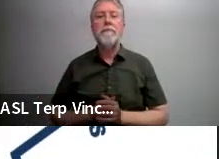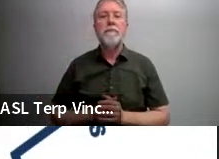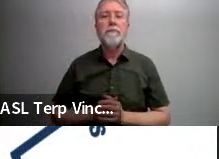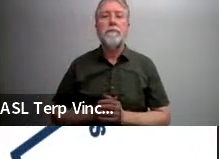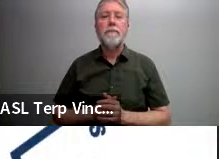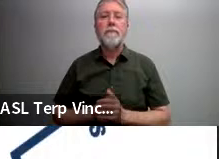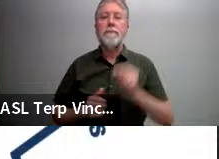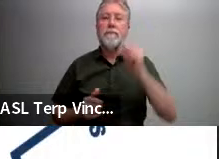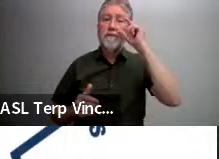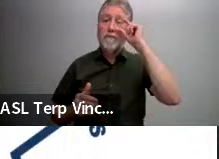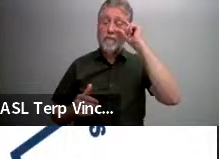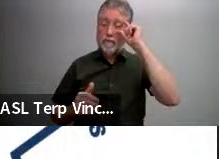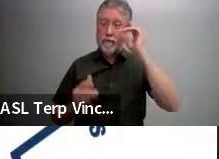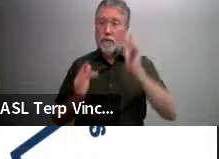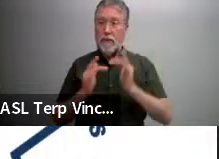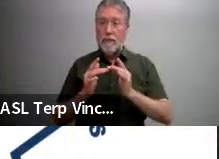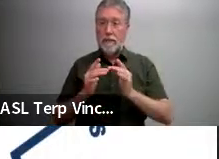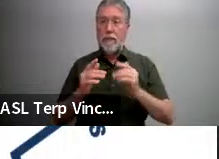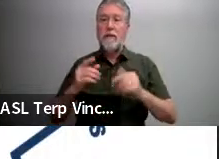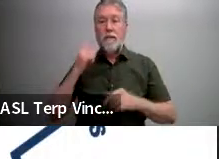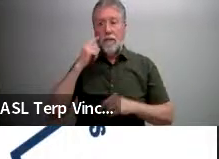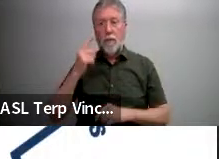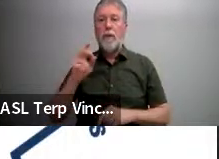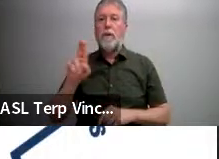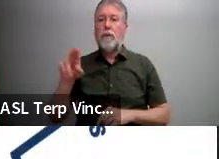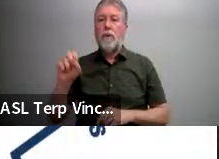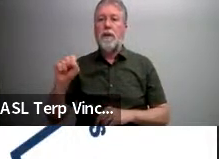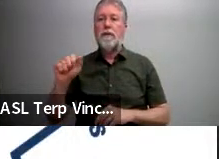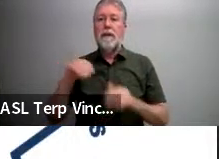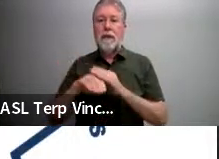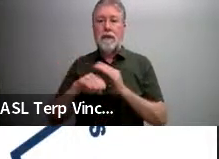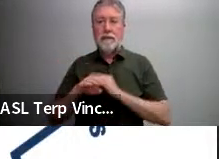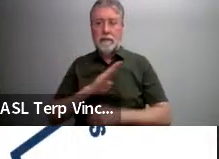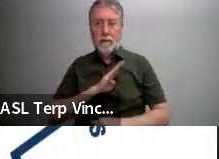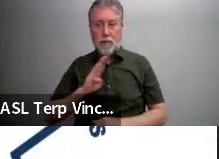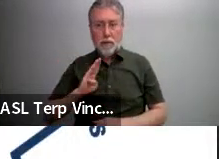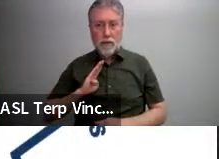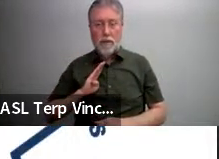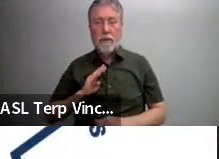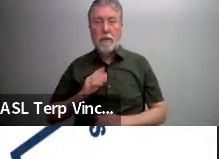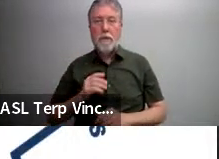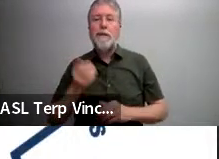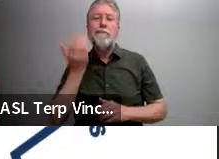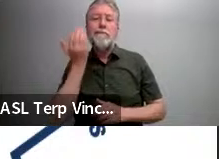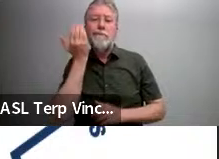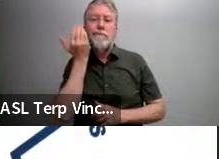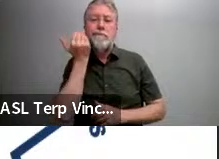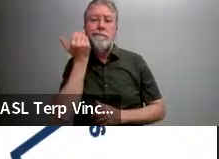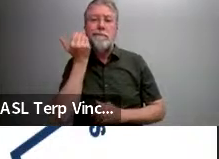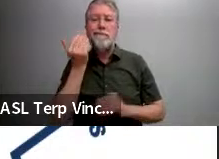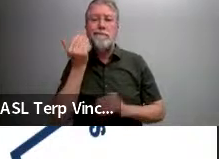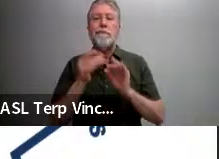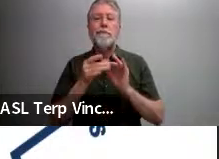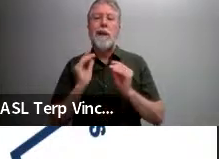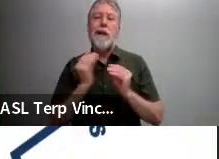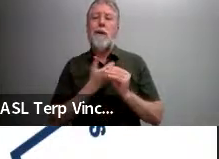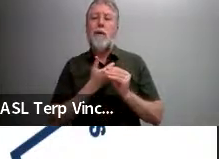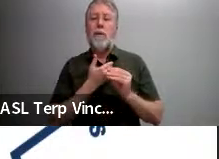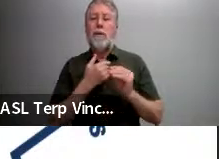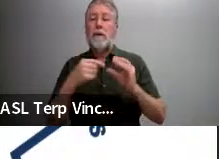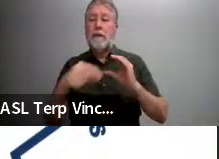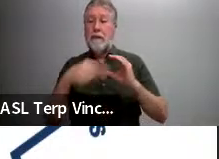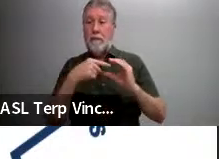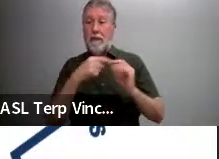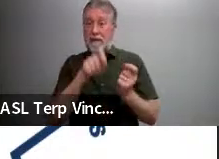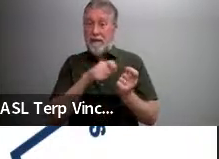Next, we have contact information for the U.S. Access Board. I referenced earlier our specific email box regarding